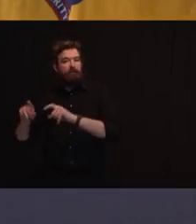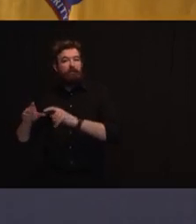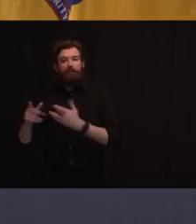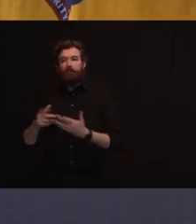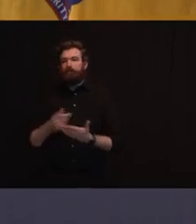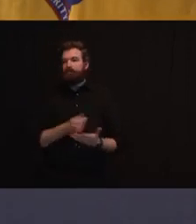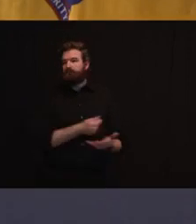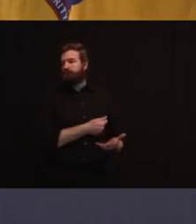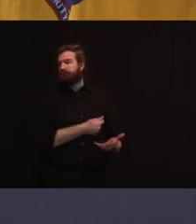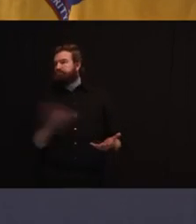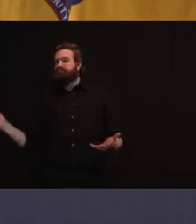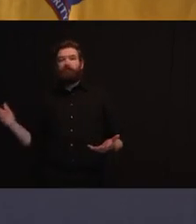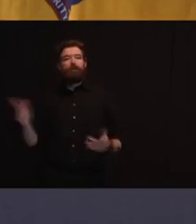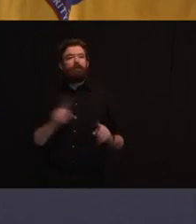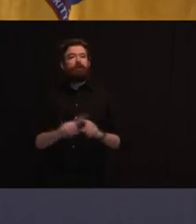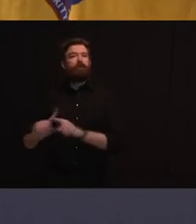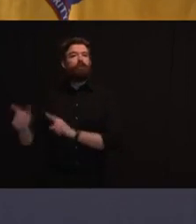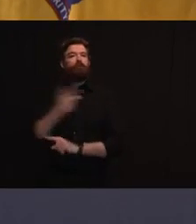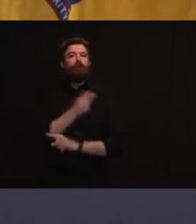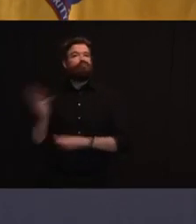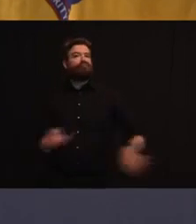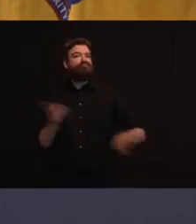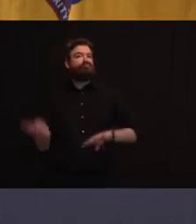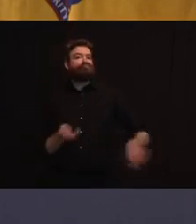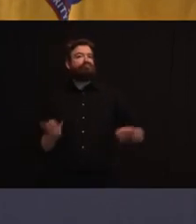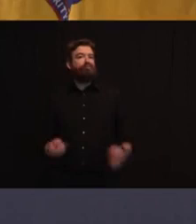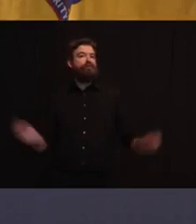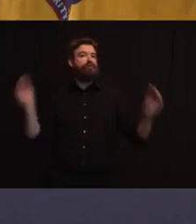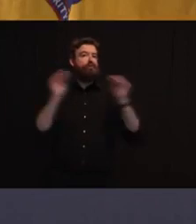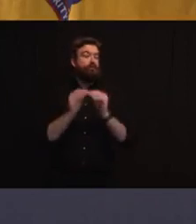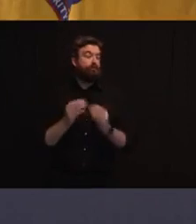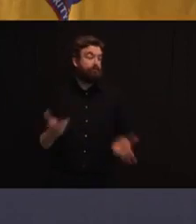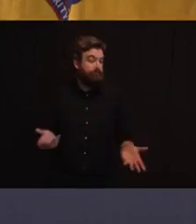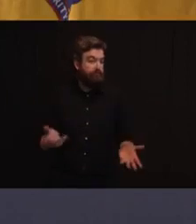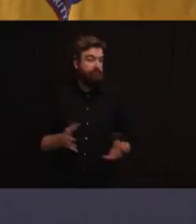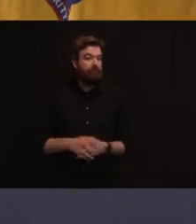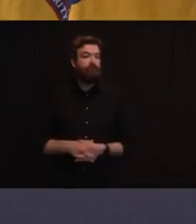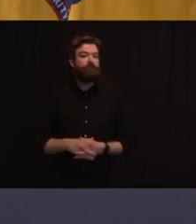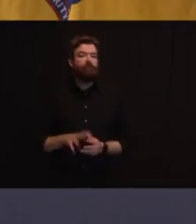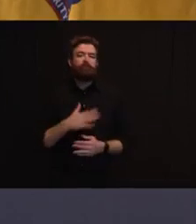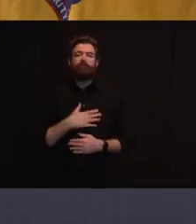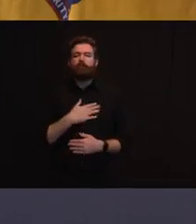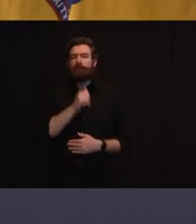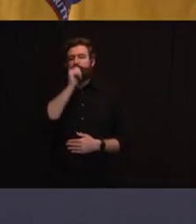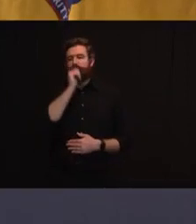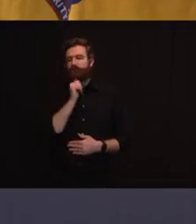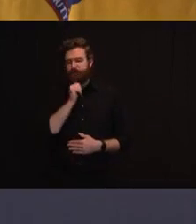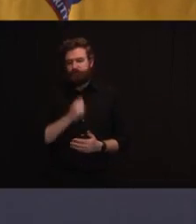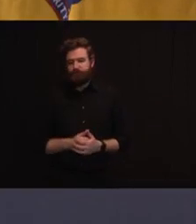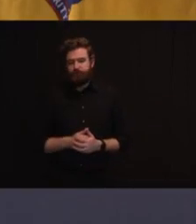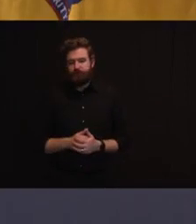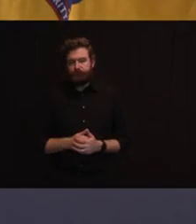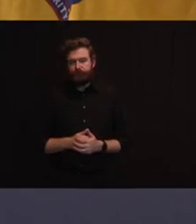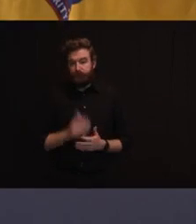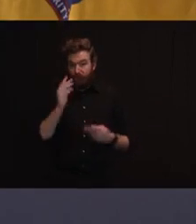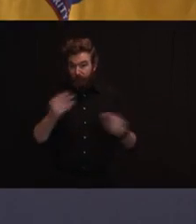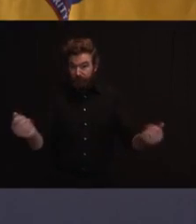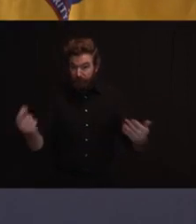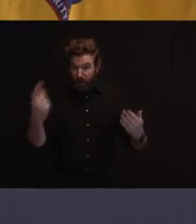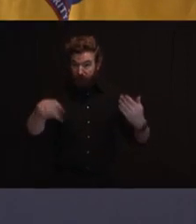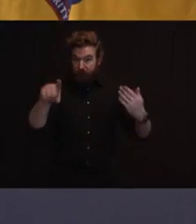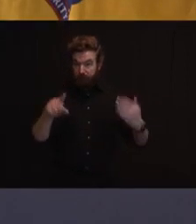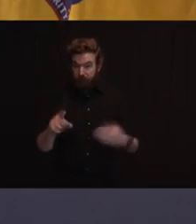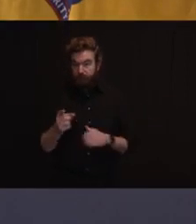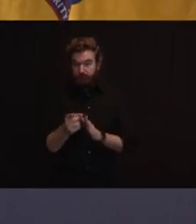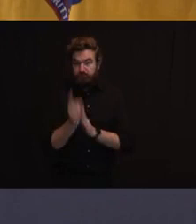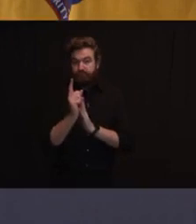all accept, and this is why you use the word patience, Judy, that's not going to be next week. I still am comfortable with the time frame